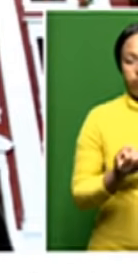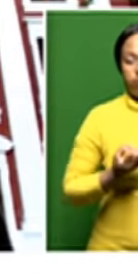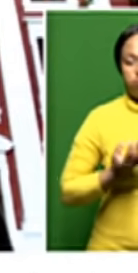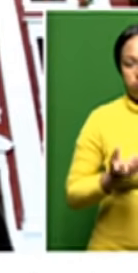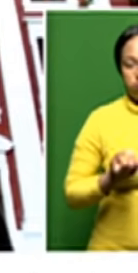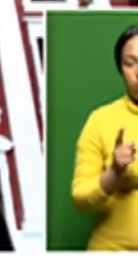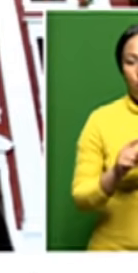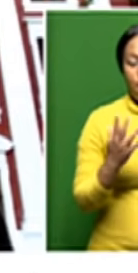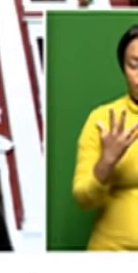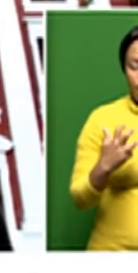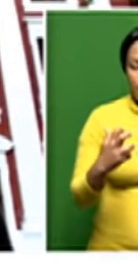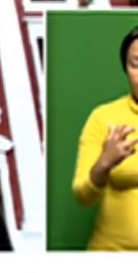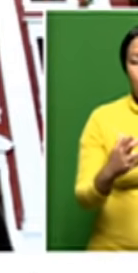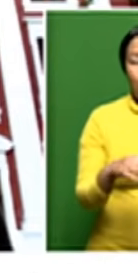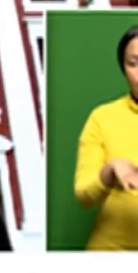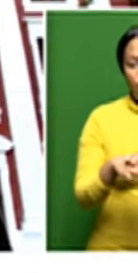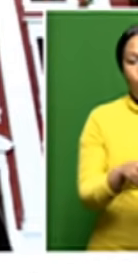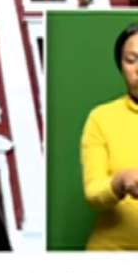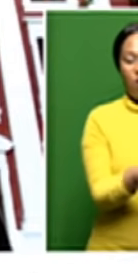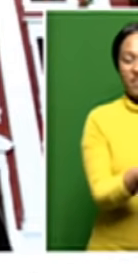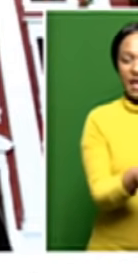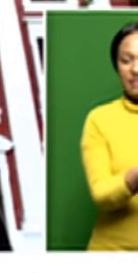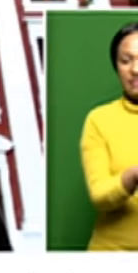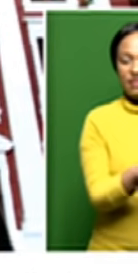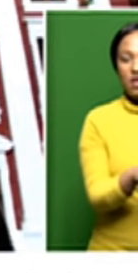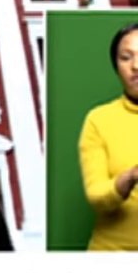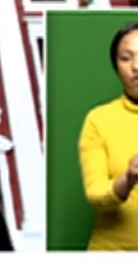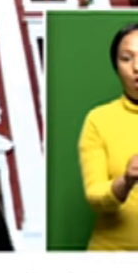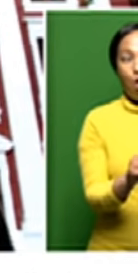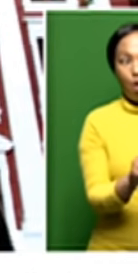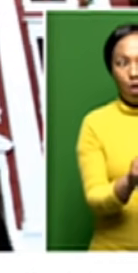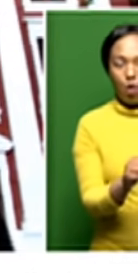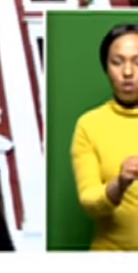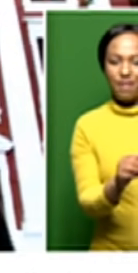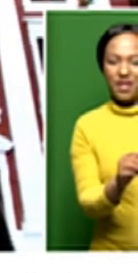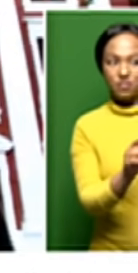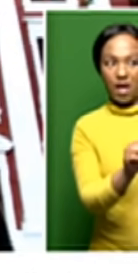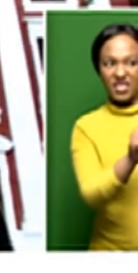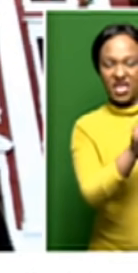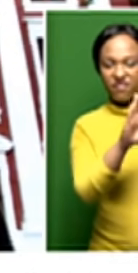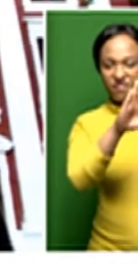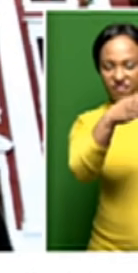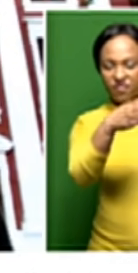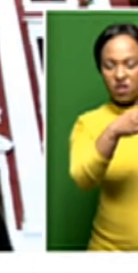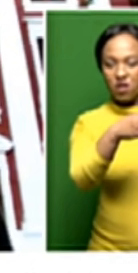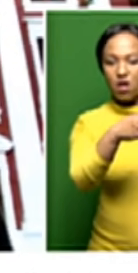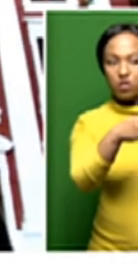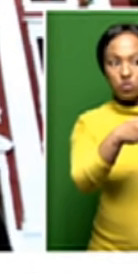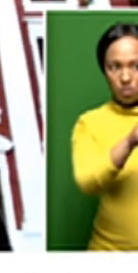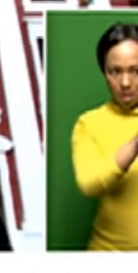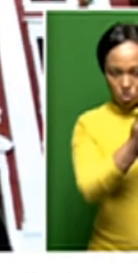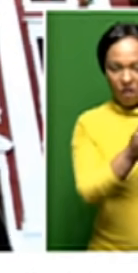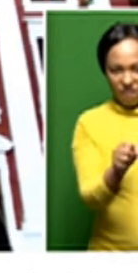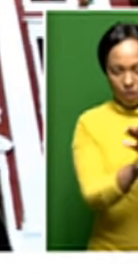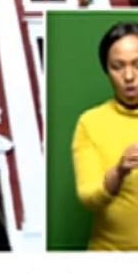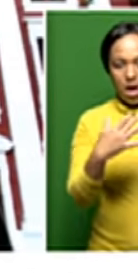will increase its oversight function over the executive and is committed to ensure that it is fully implemented. And